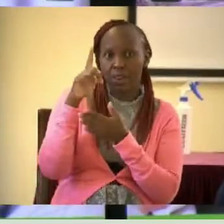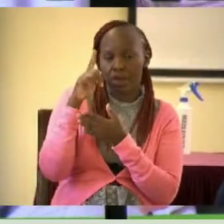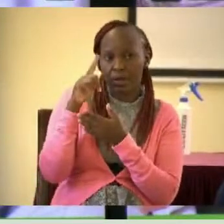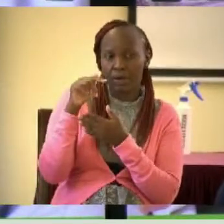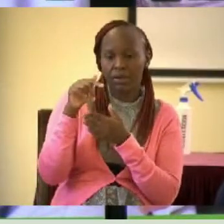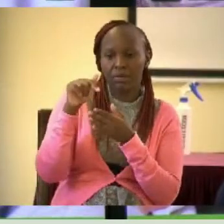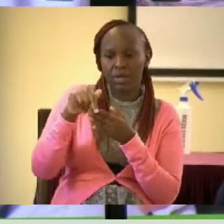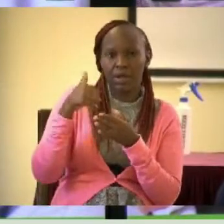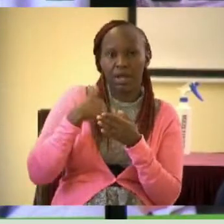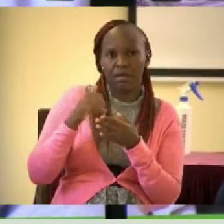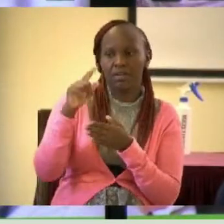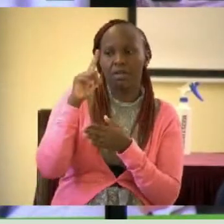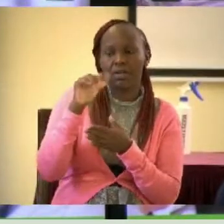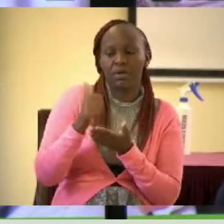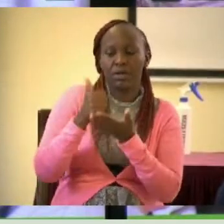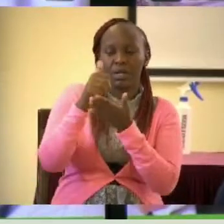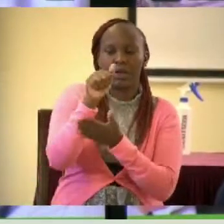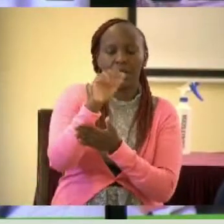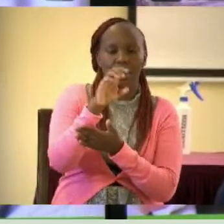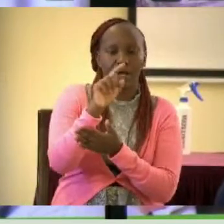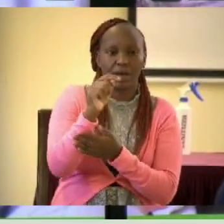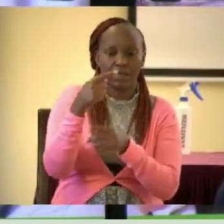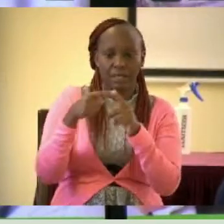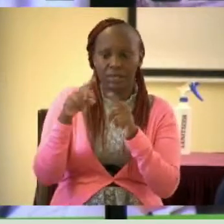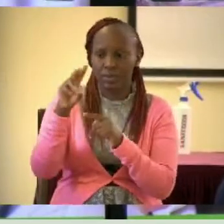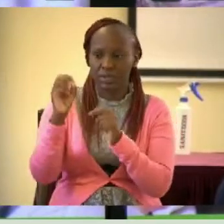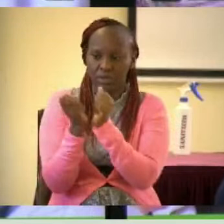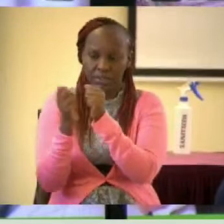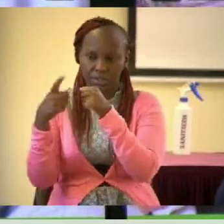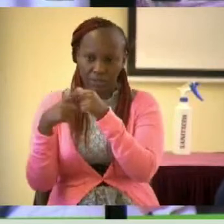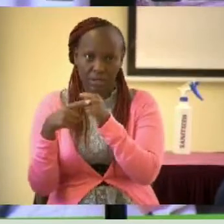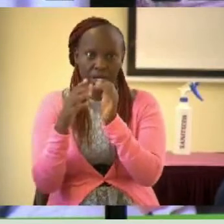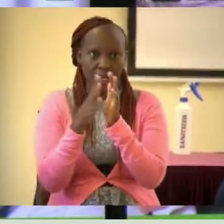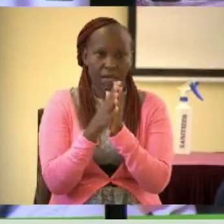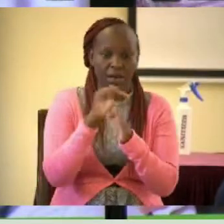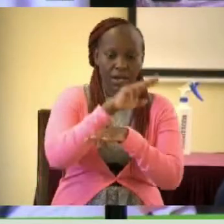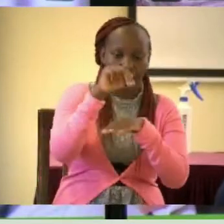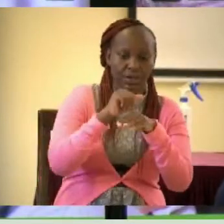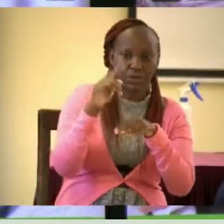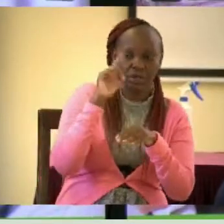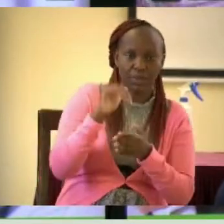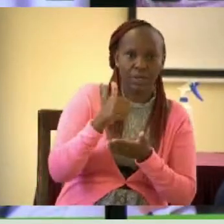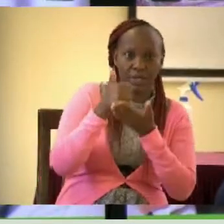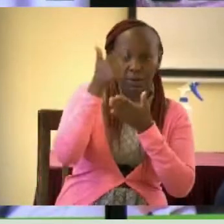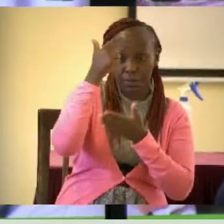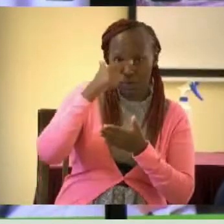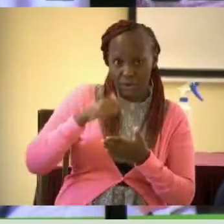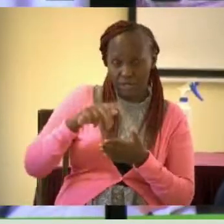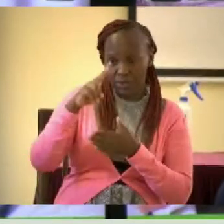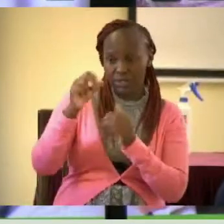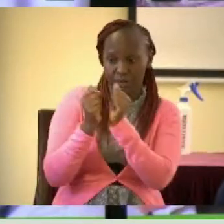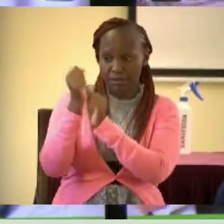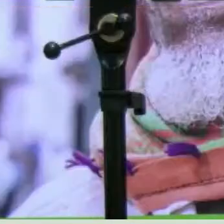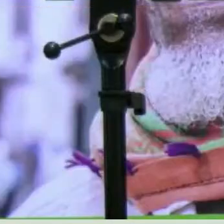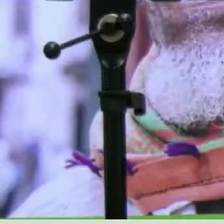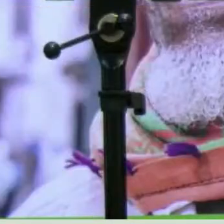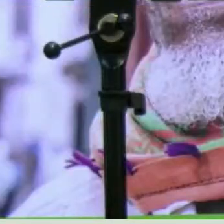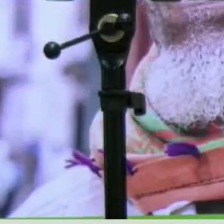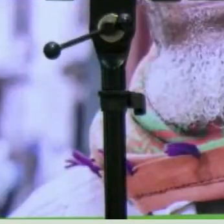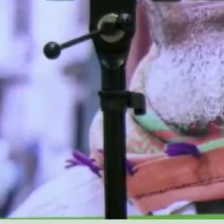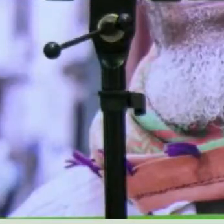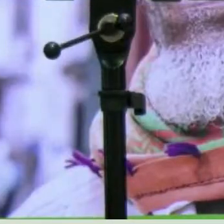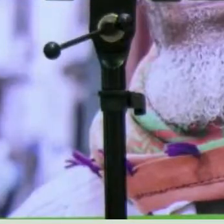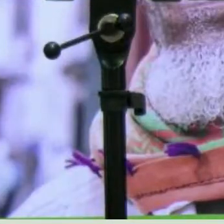of 2016 and the National Legal Aid Policy of 2015, put in place by the government to